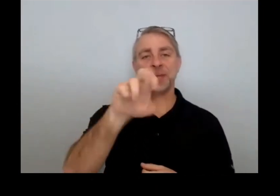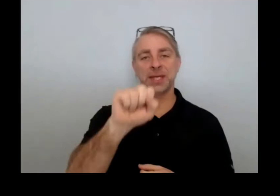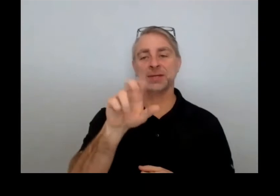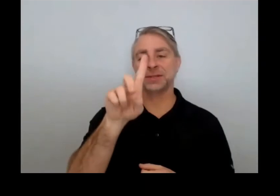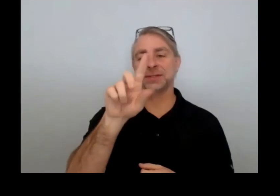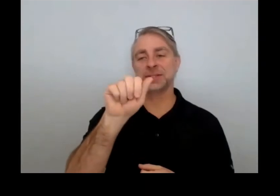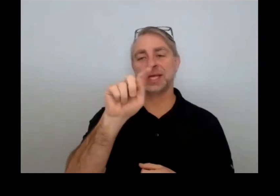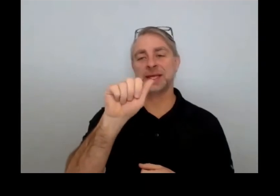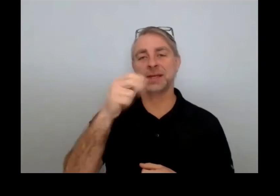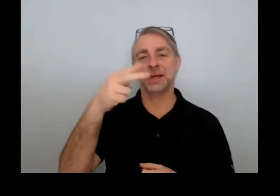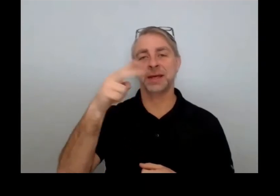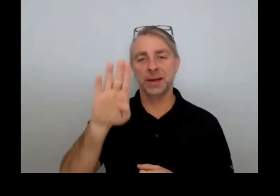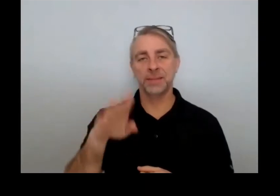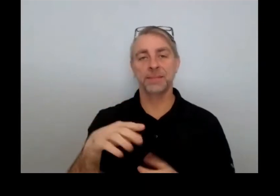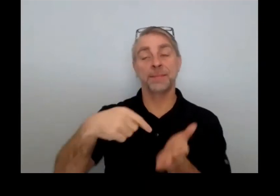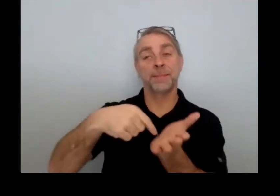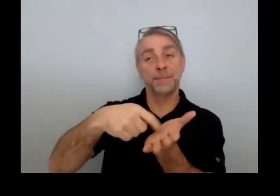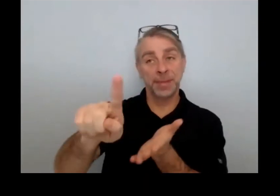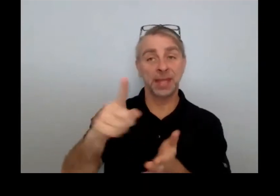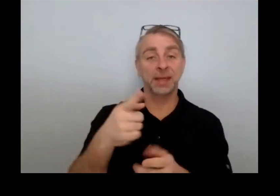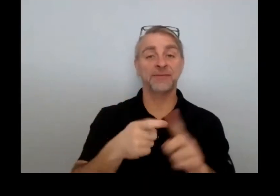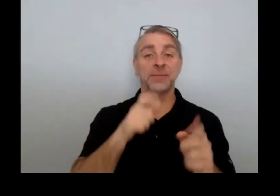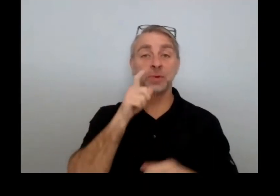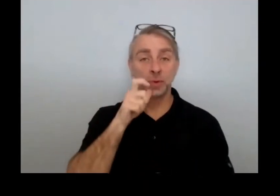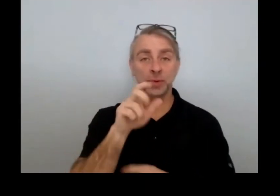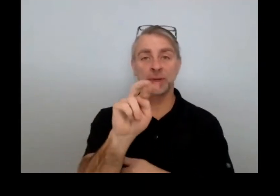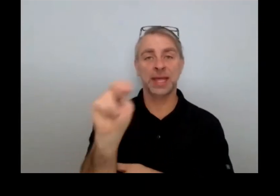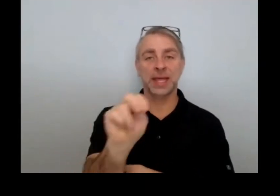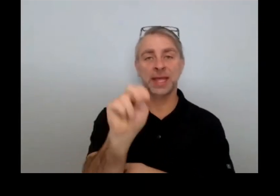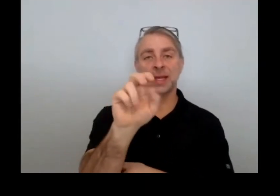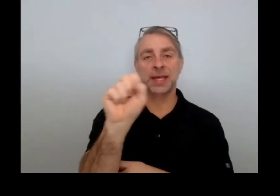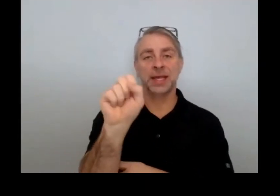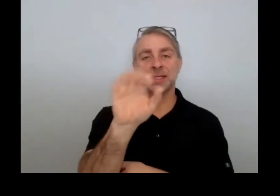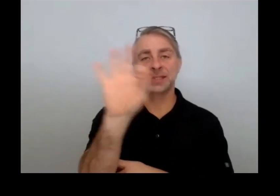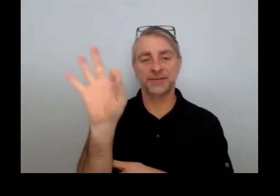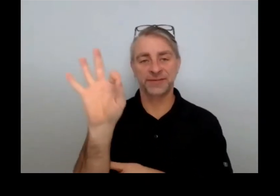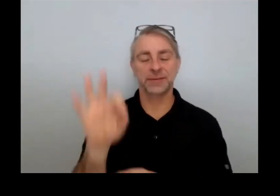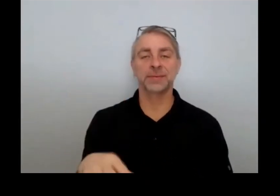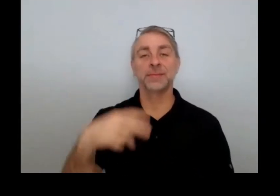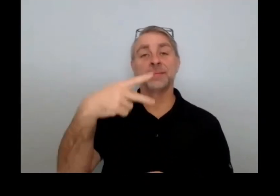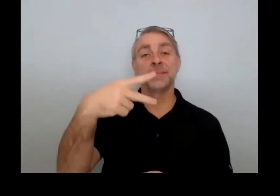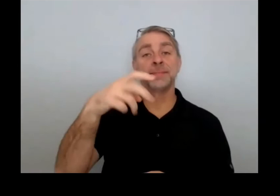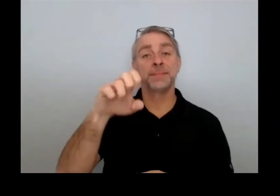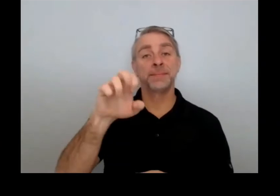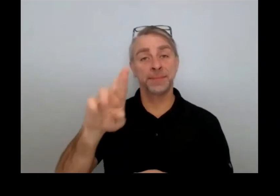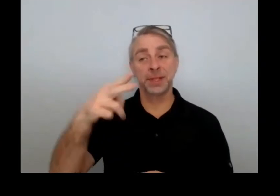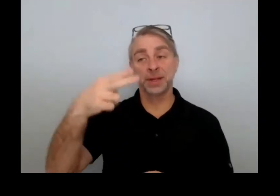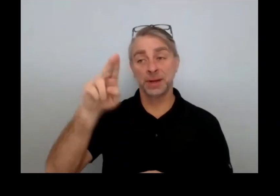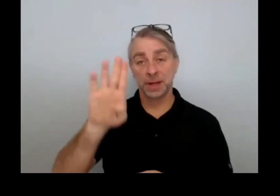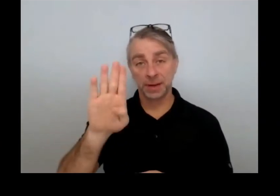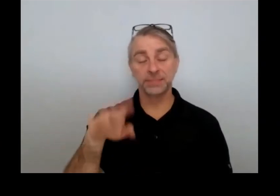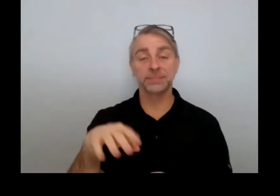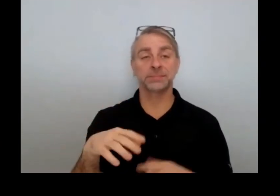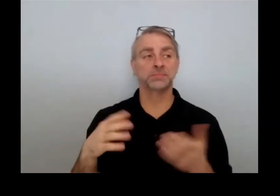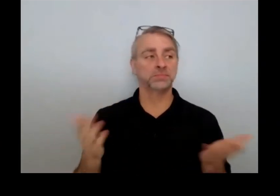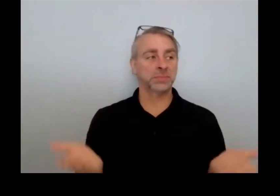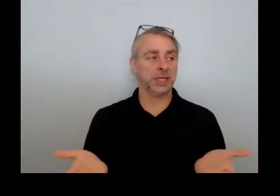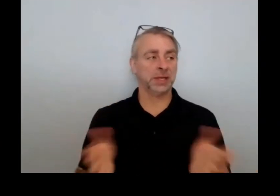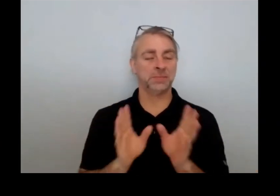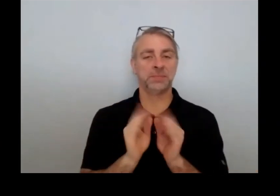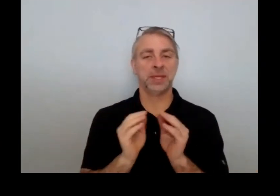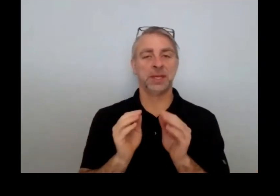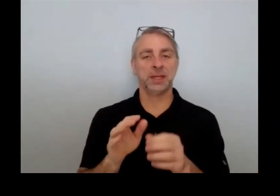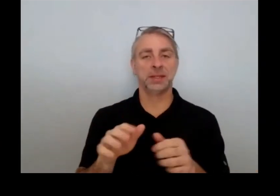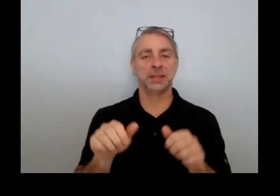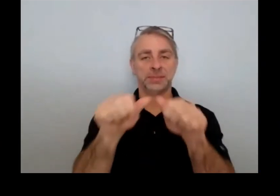Foundation. The PEERS Hub is a web-based platform, a convening place that